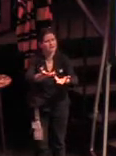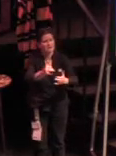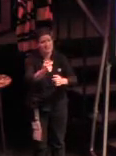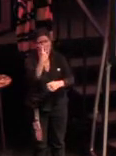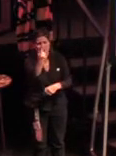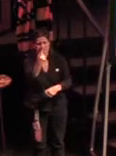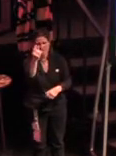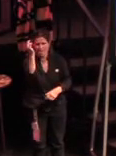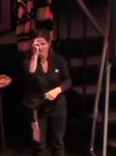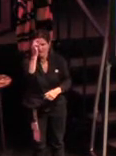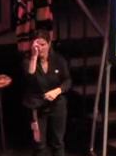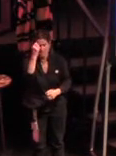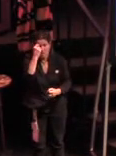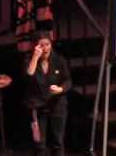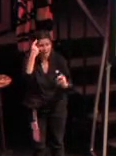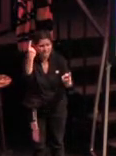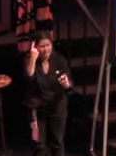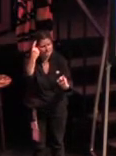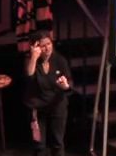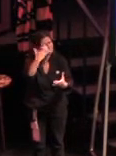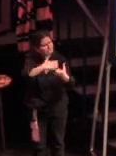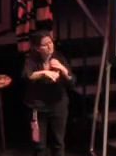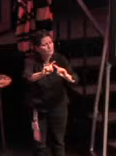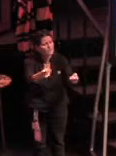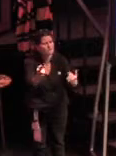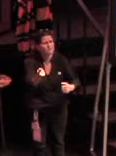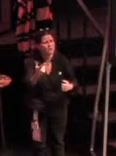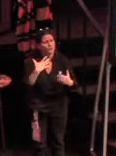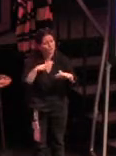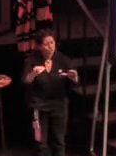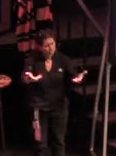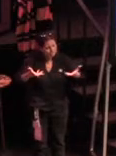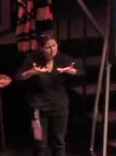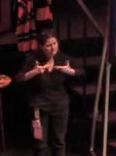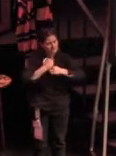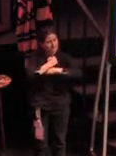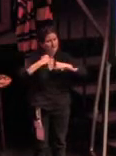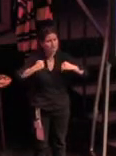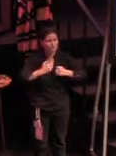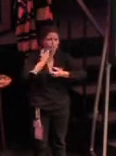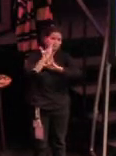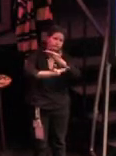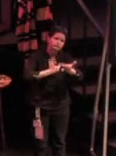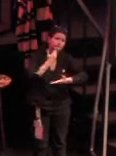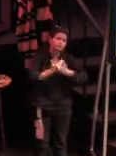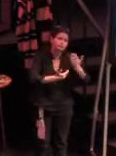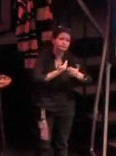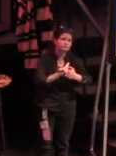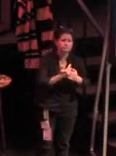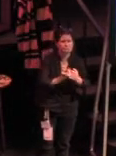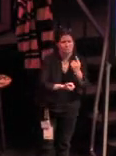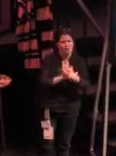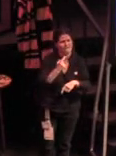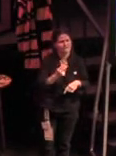can understand. Just by giving them that space, because often, if you are a minority, you're not often given space.